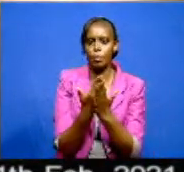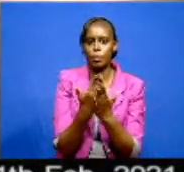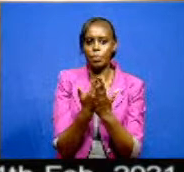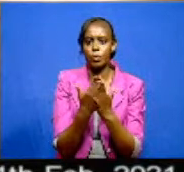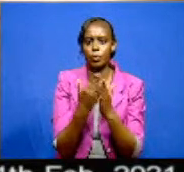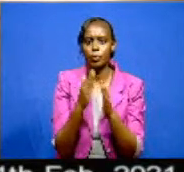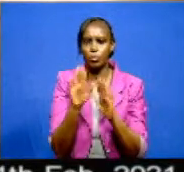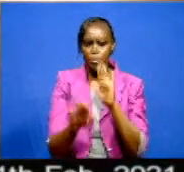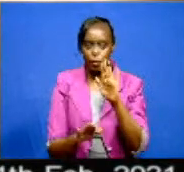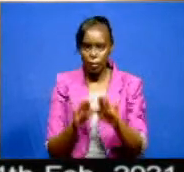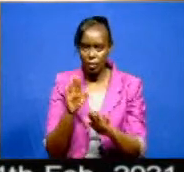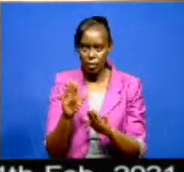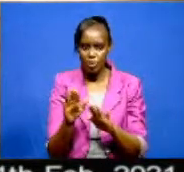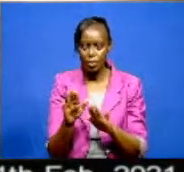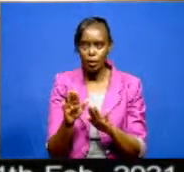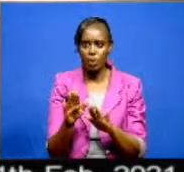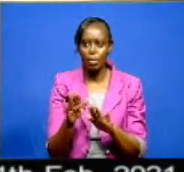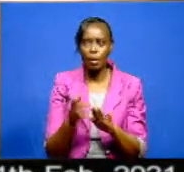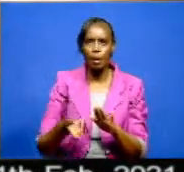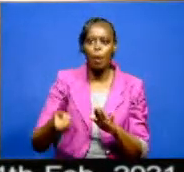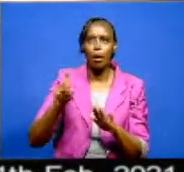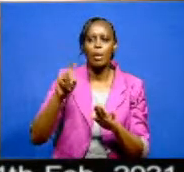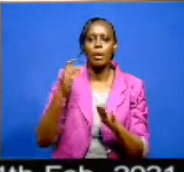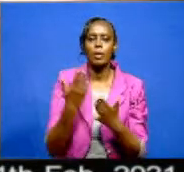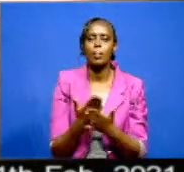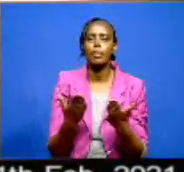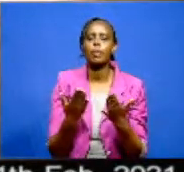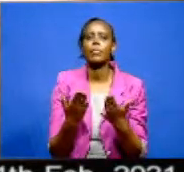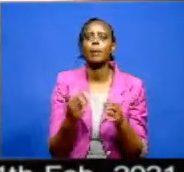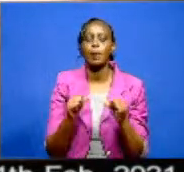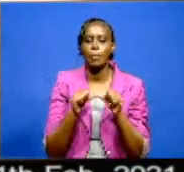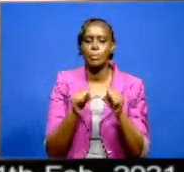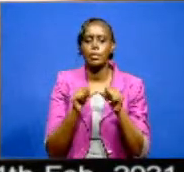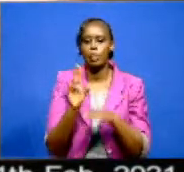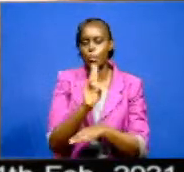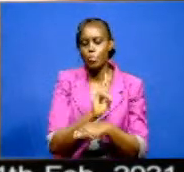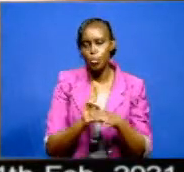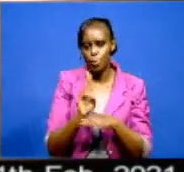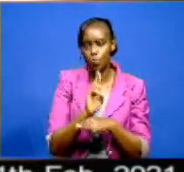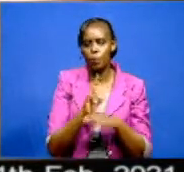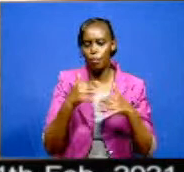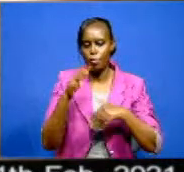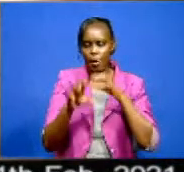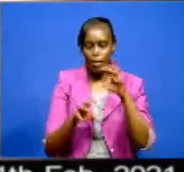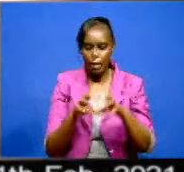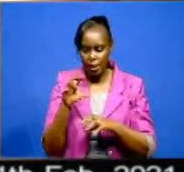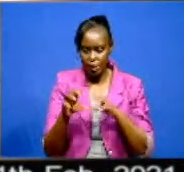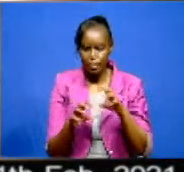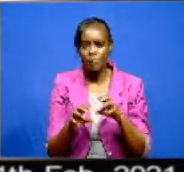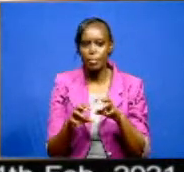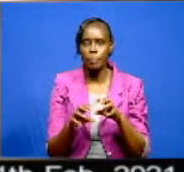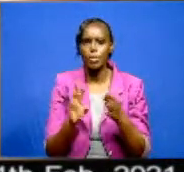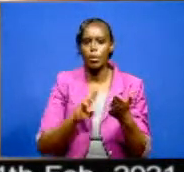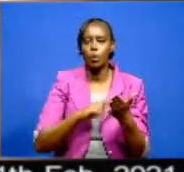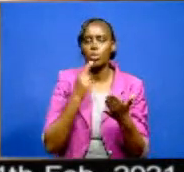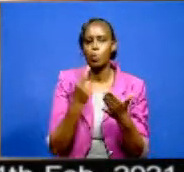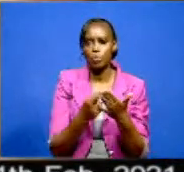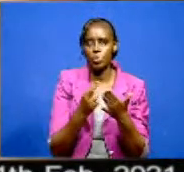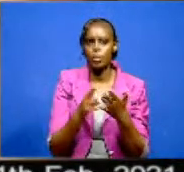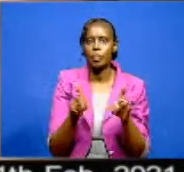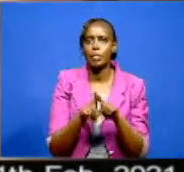measures and means of increasing access and sustainable use of wildlife resource